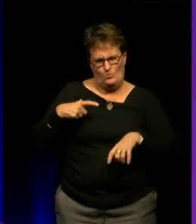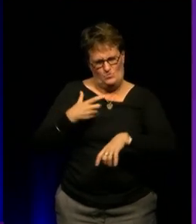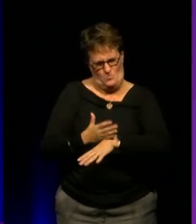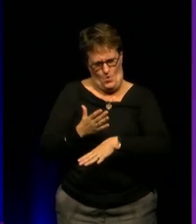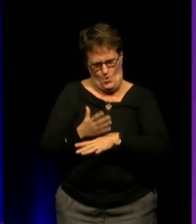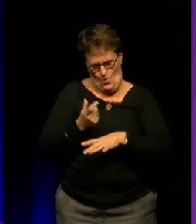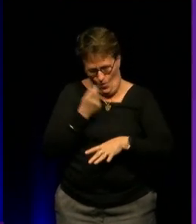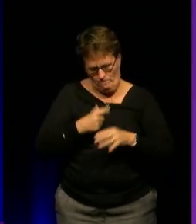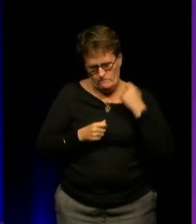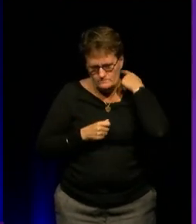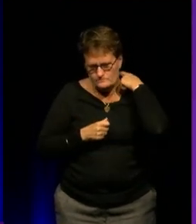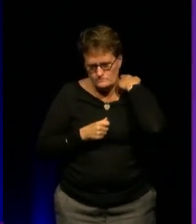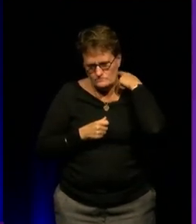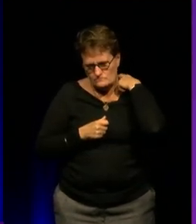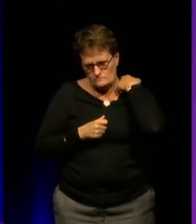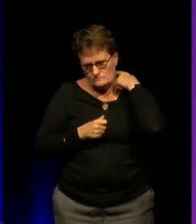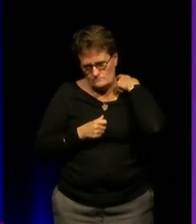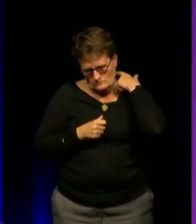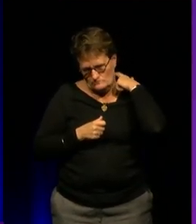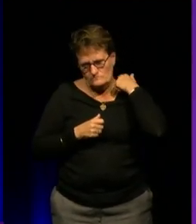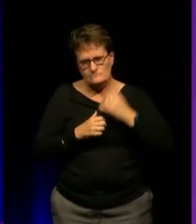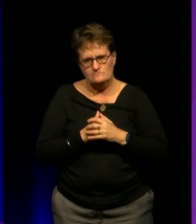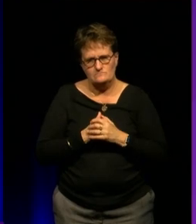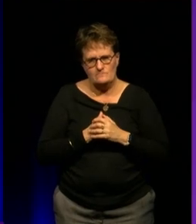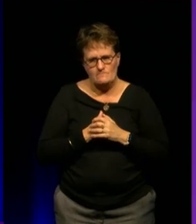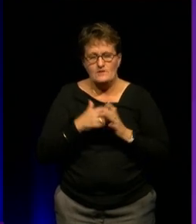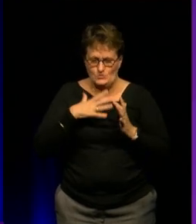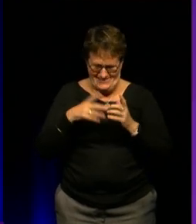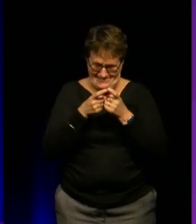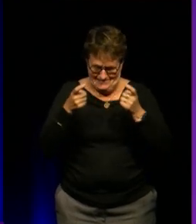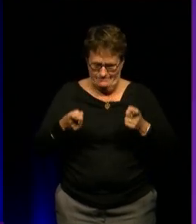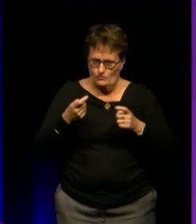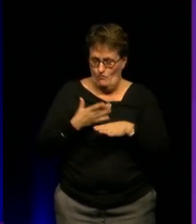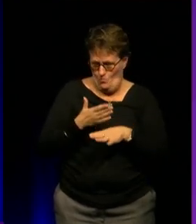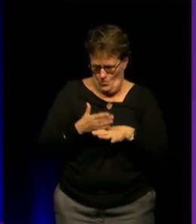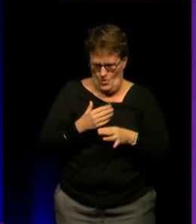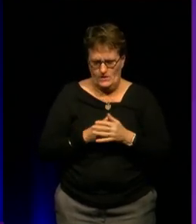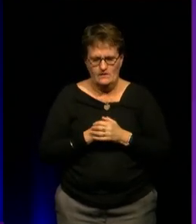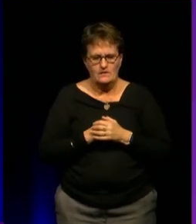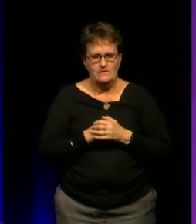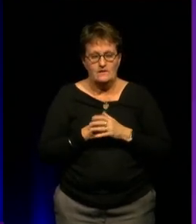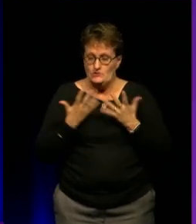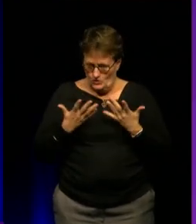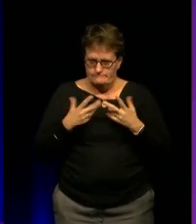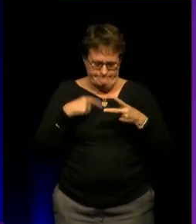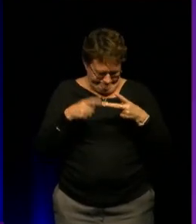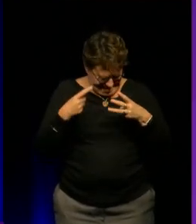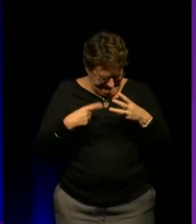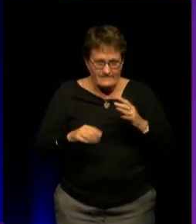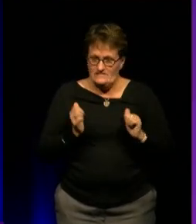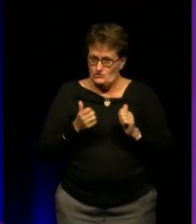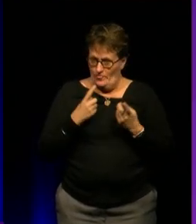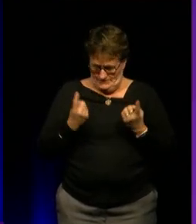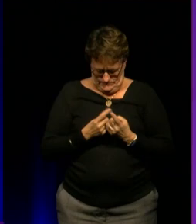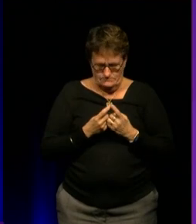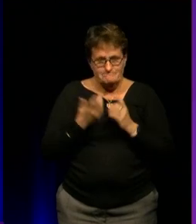You don't go to work. If you're not at work the next day, you need to have a medical certificate. And so we did all those things and he